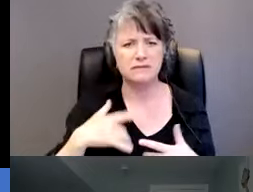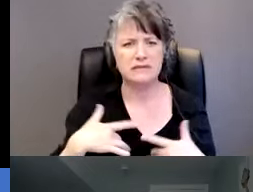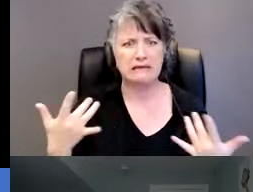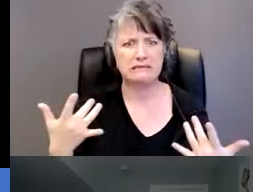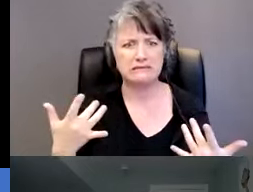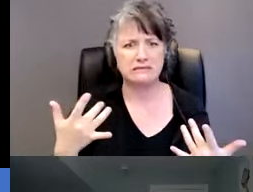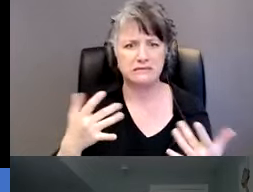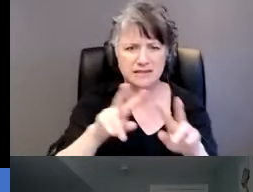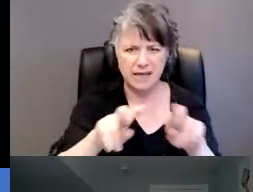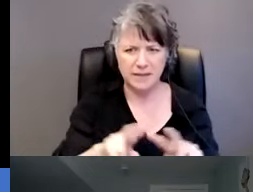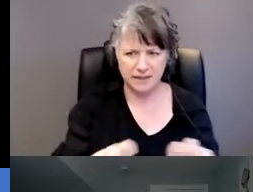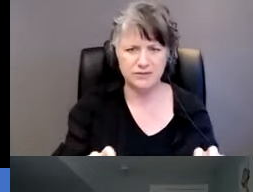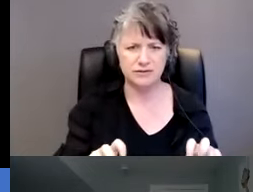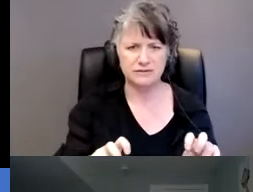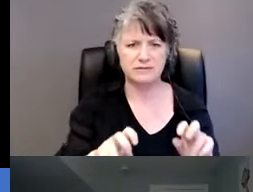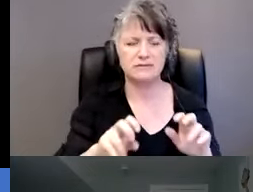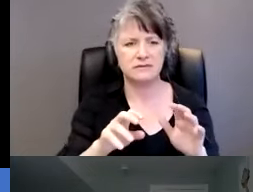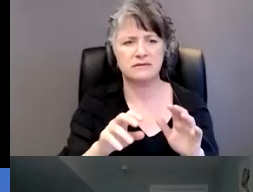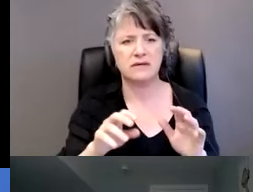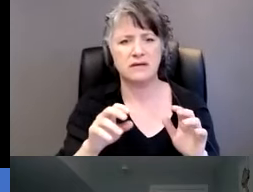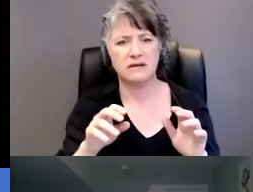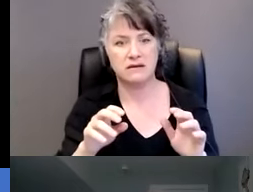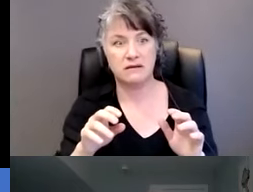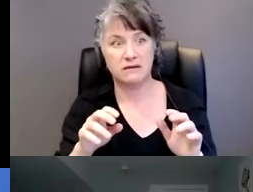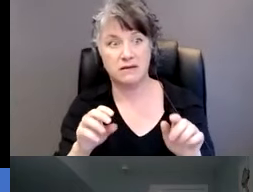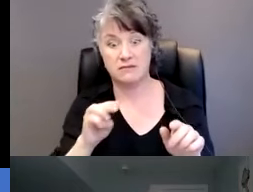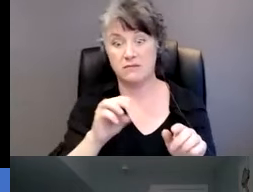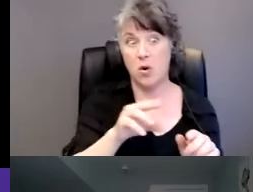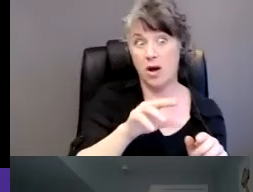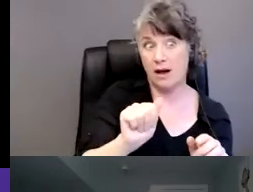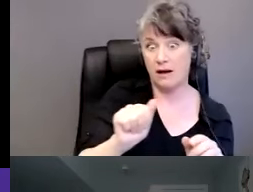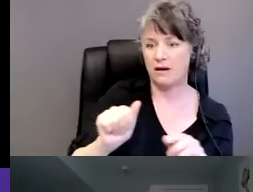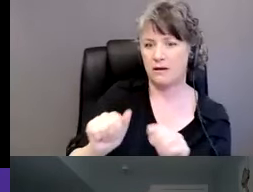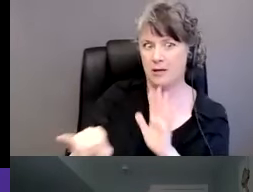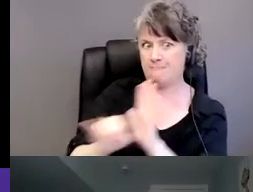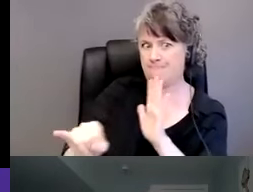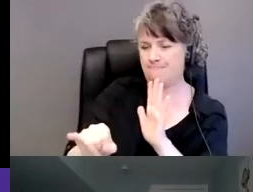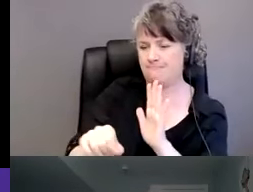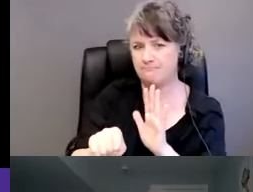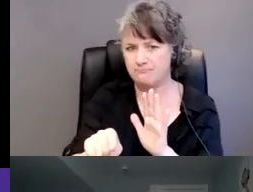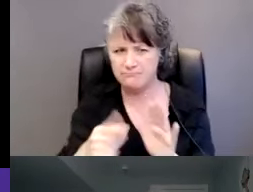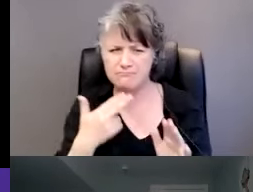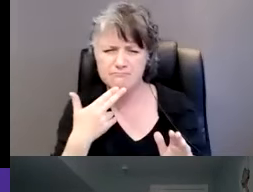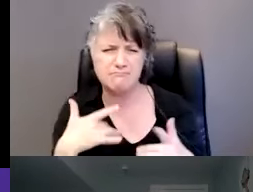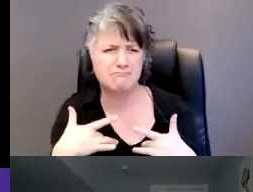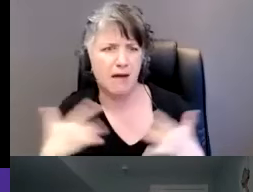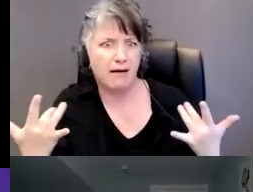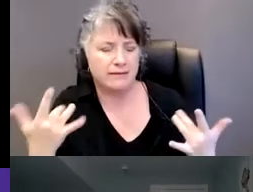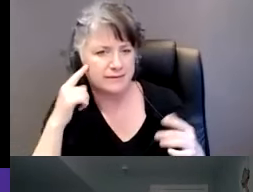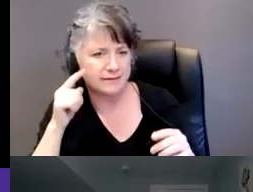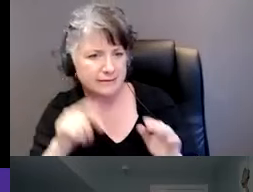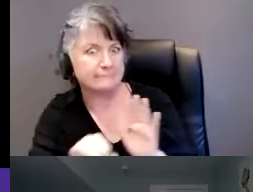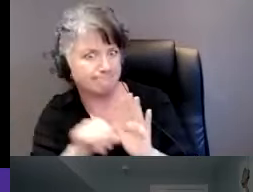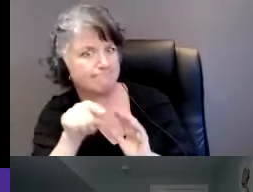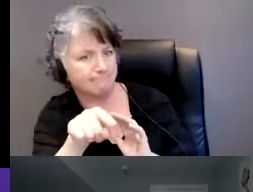range, but it might be picked up on the MOCA. So it's a good tool to use when somebody doesn't clearly have a dementia or been